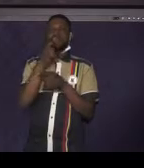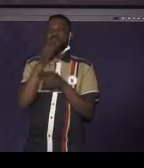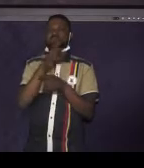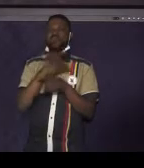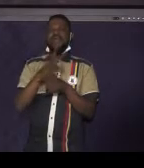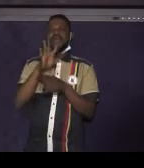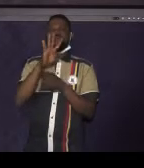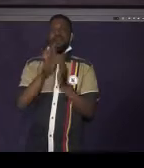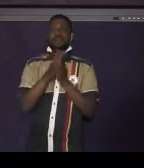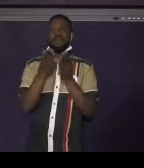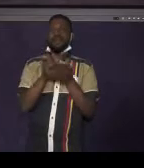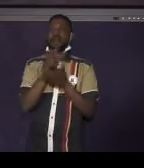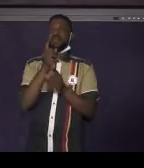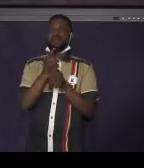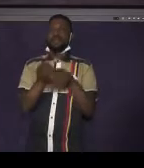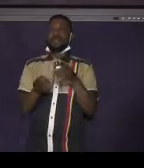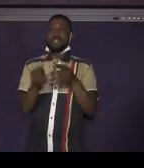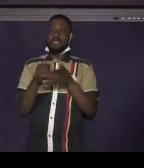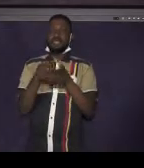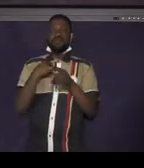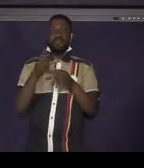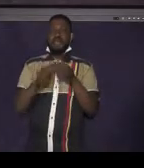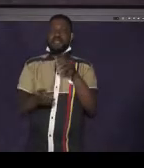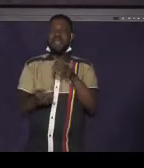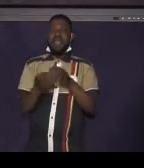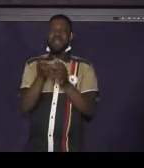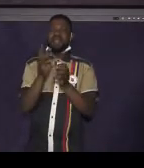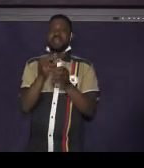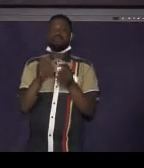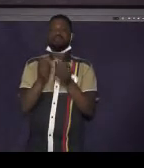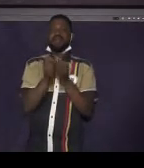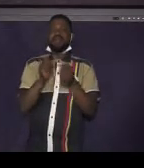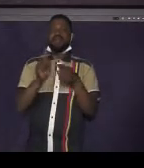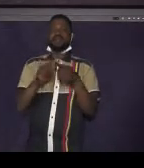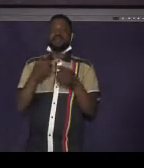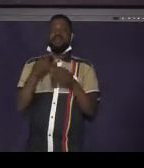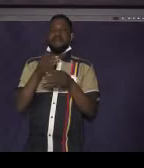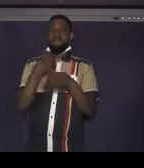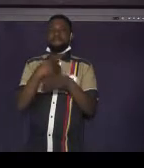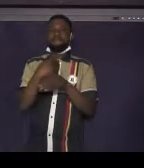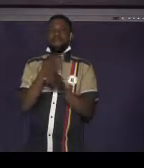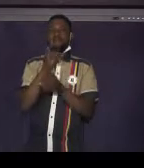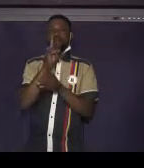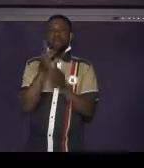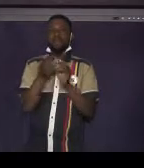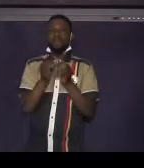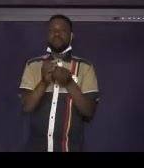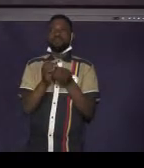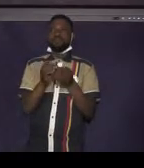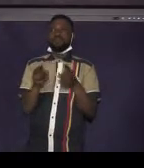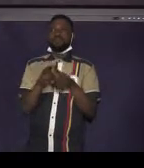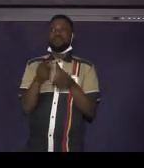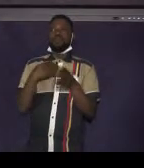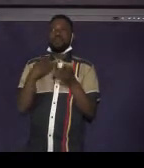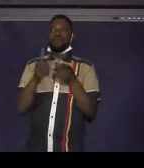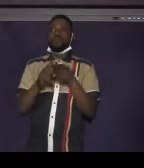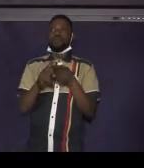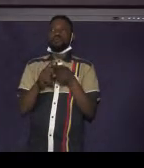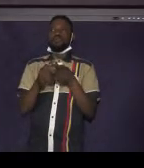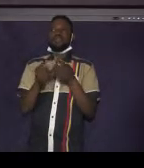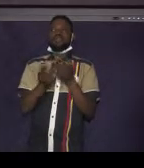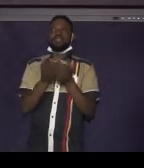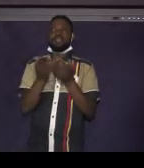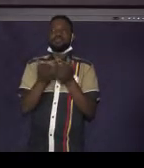4 books, and that's just it. You cannot add them together to form one homogeneous entity. So we will be working with now